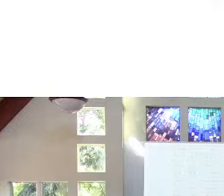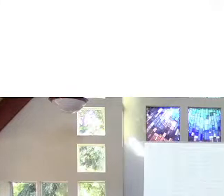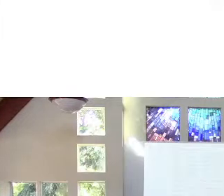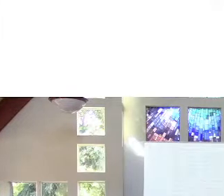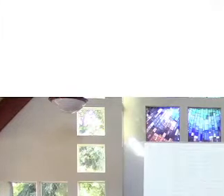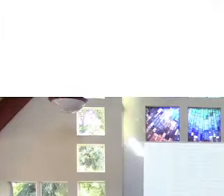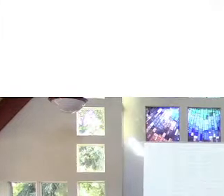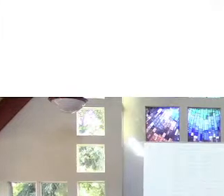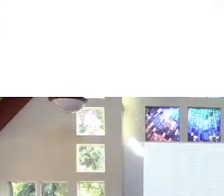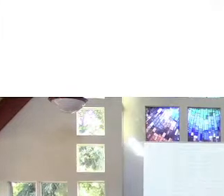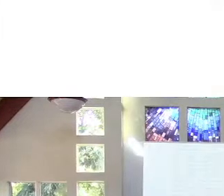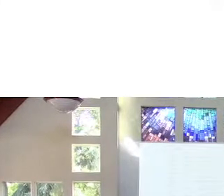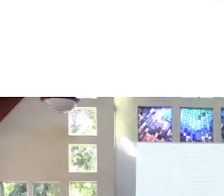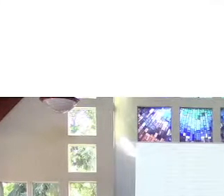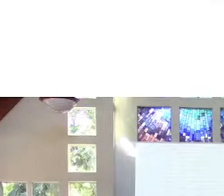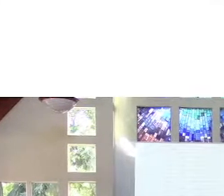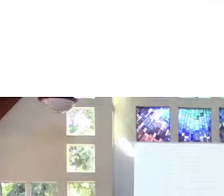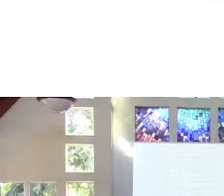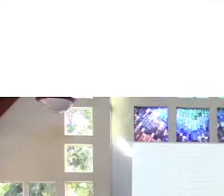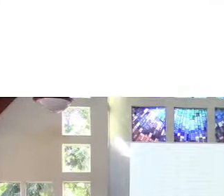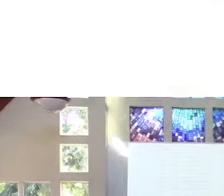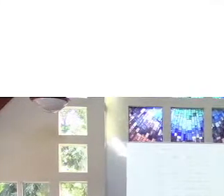sunlight, mine is the